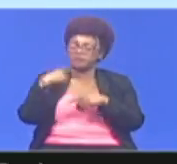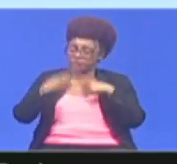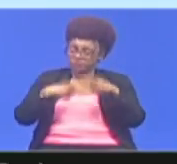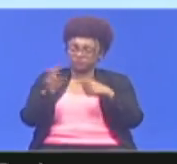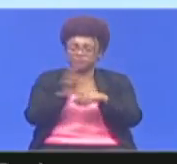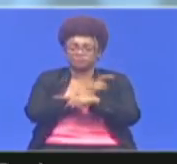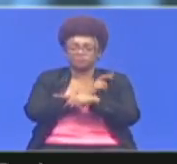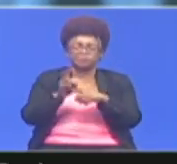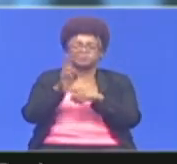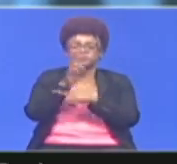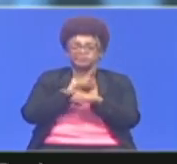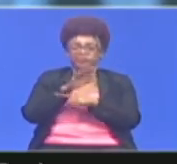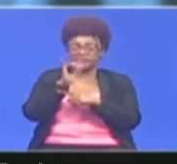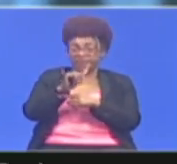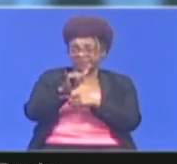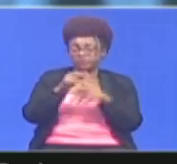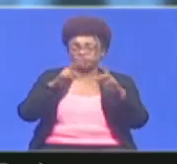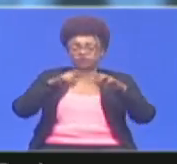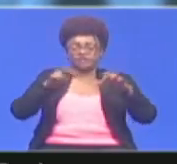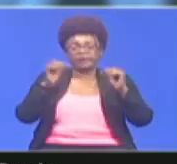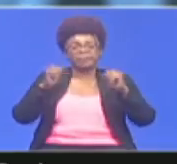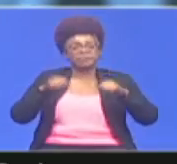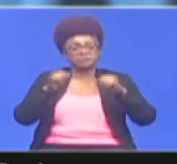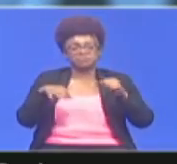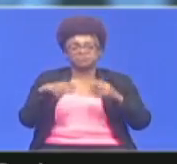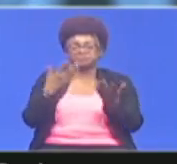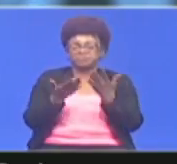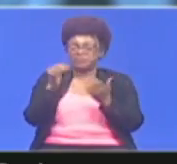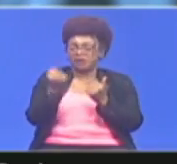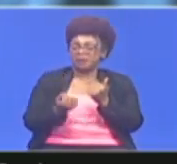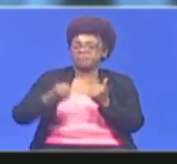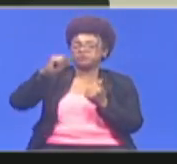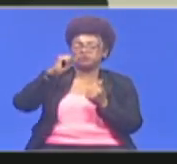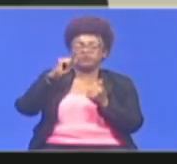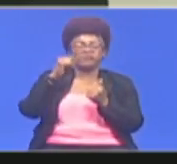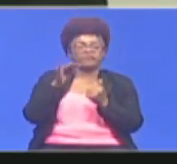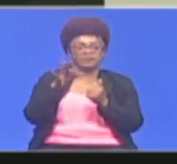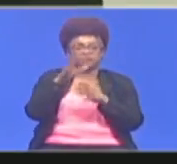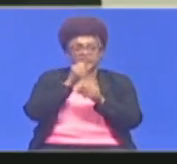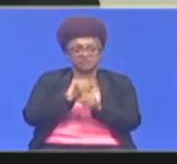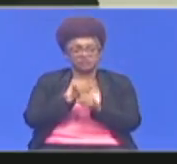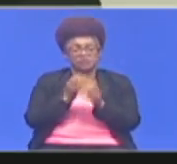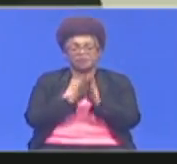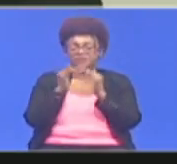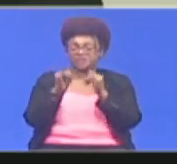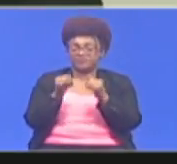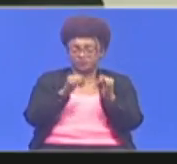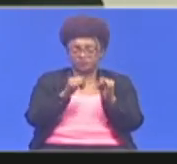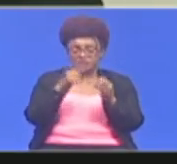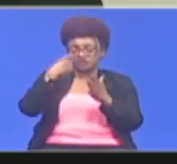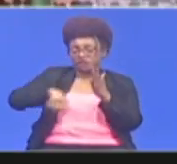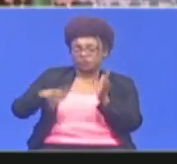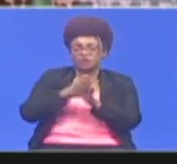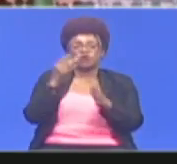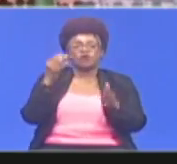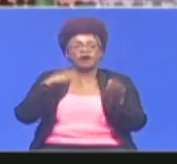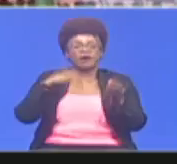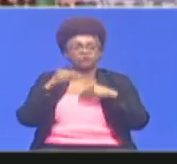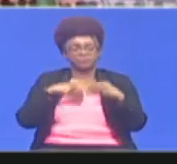of plea bargaining to check possible misuse or abuse by organizations and individuals charged with corruption.